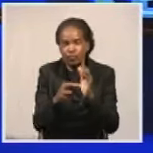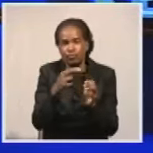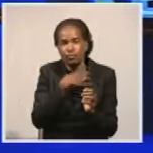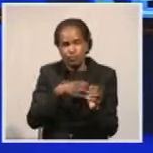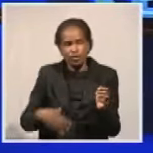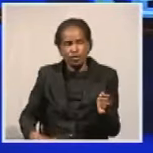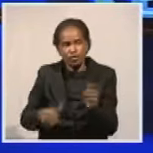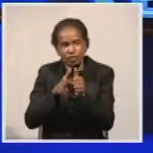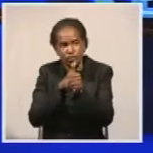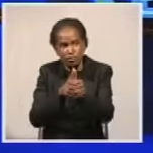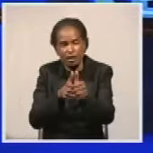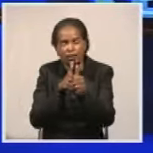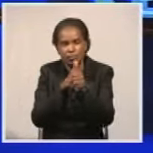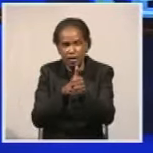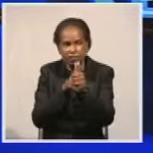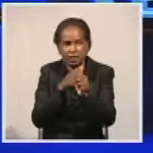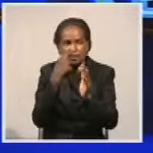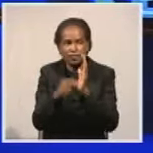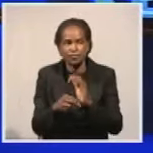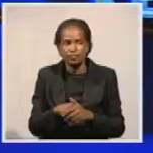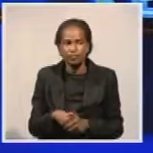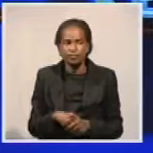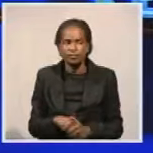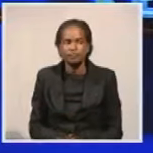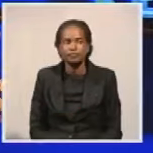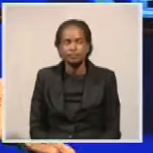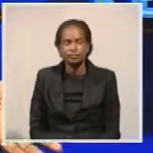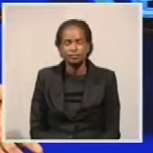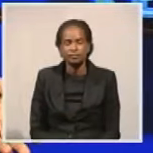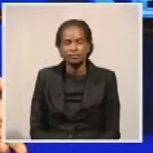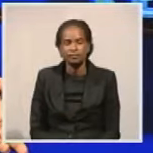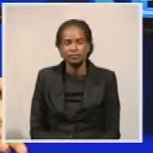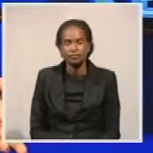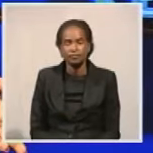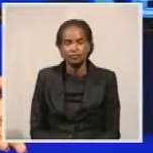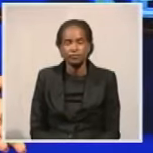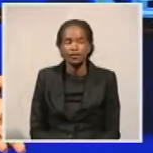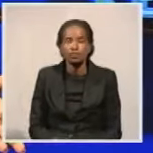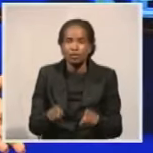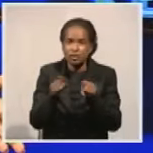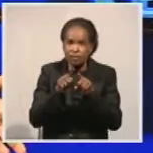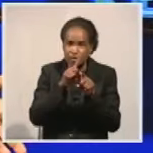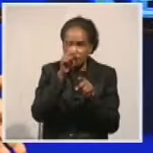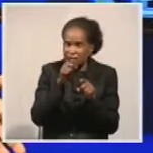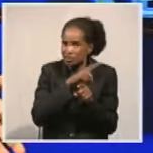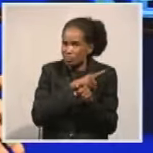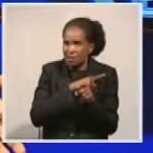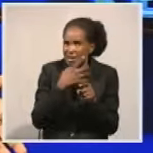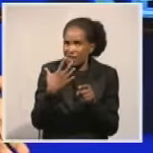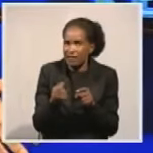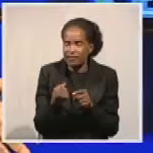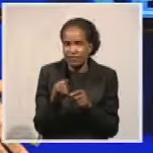other than somebody who is just, what is the purpose also of having